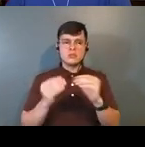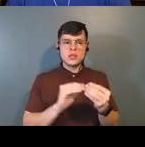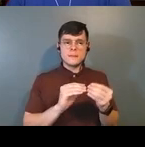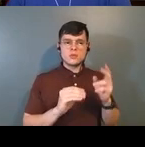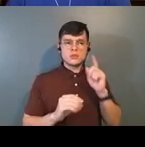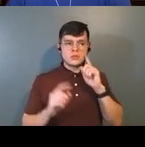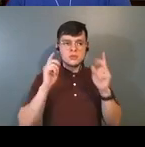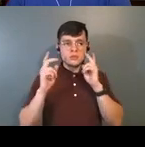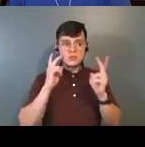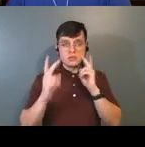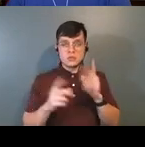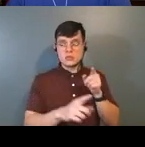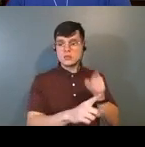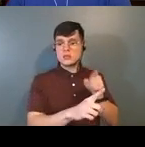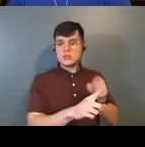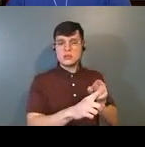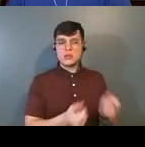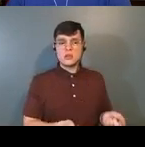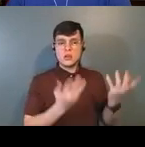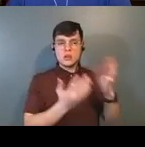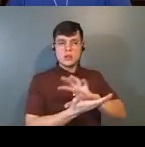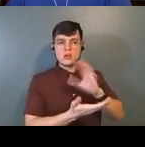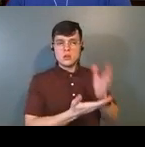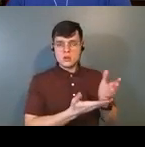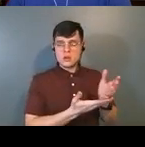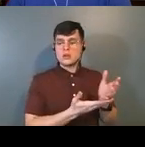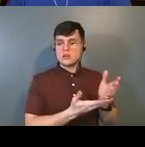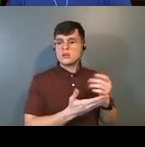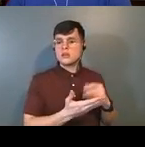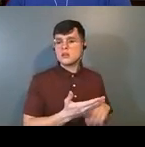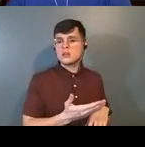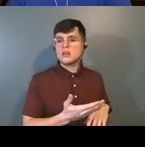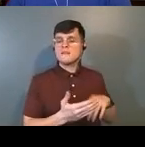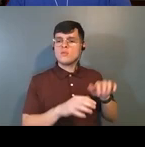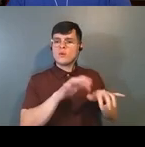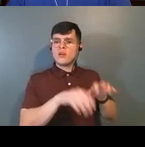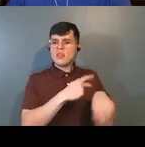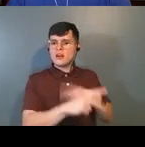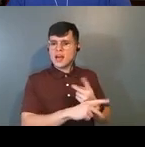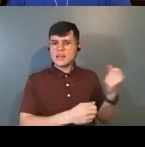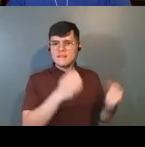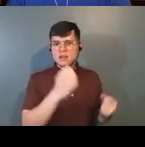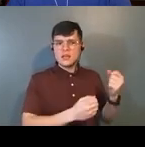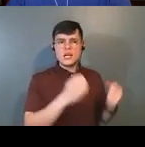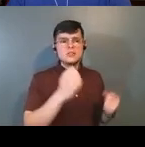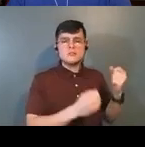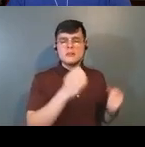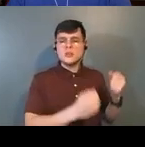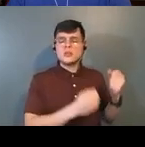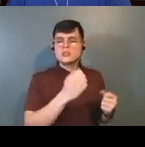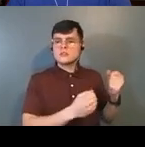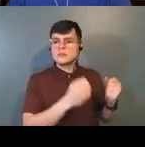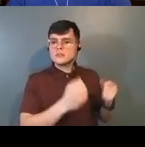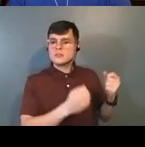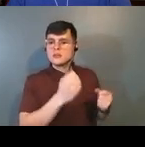parentheses, they're quantities for each of the types of vehicles, you know, the counts of each type of vehicles that